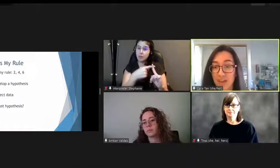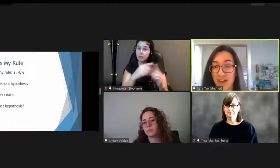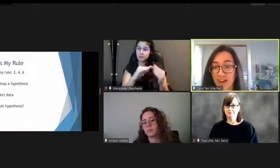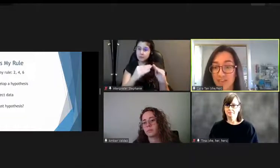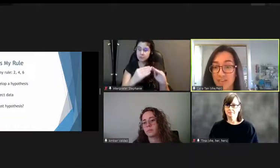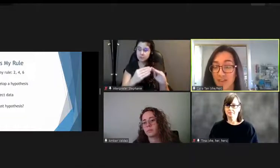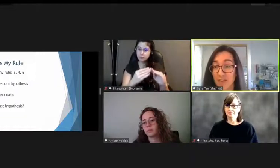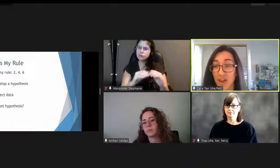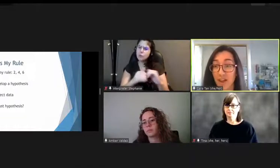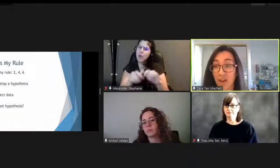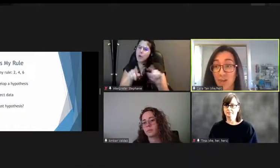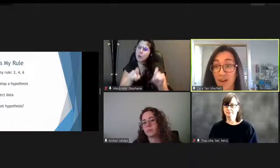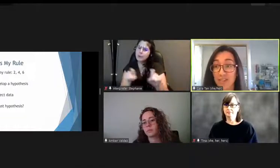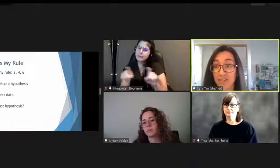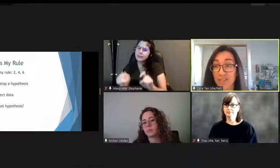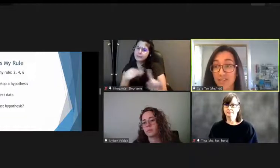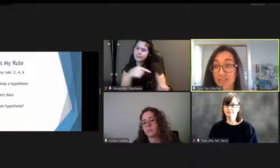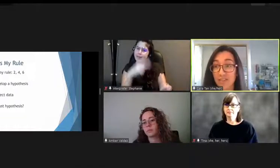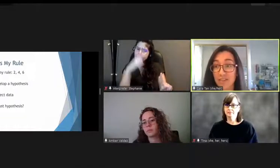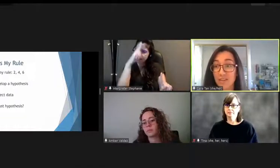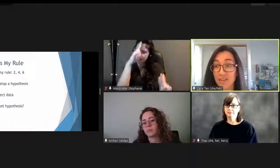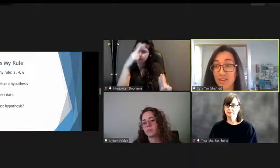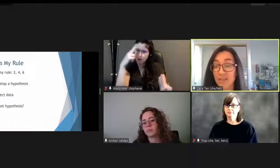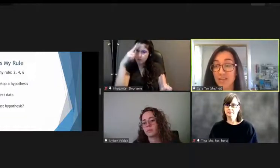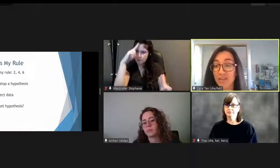to test that hypothesis?